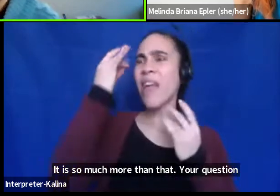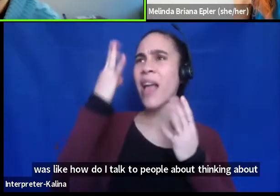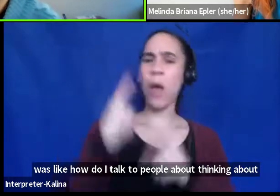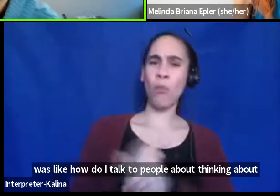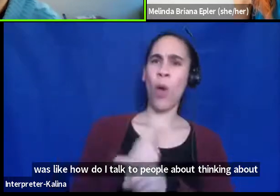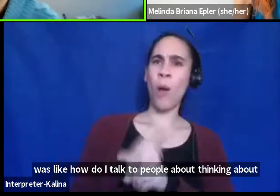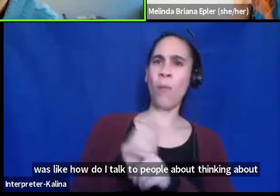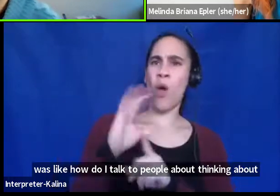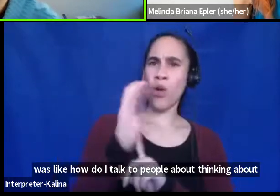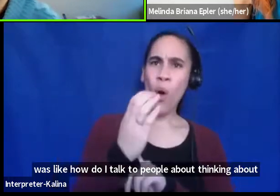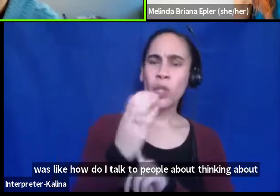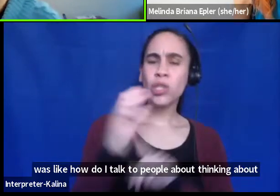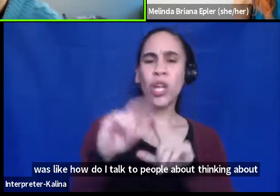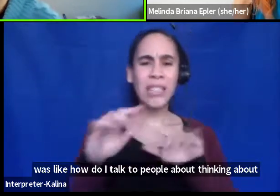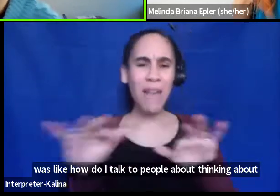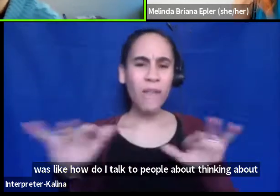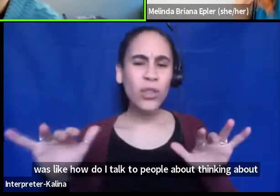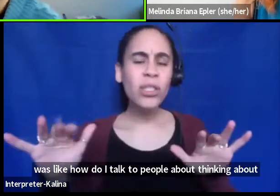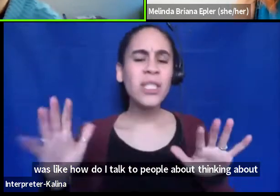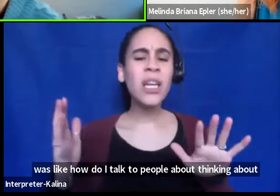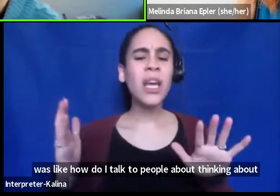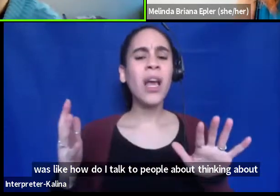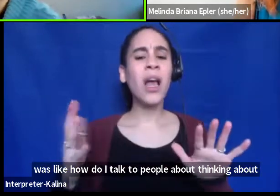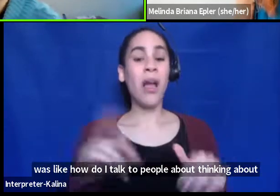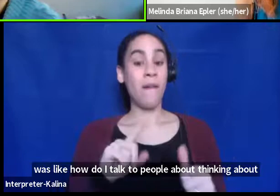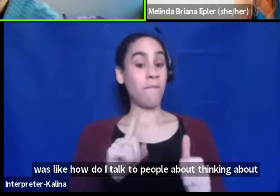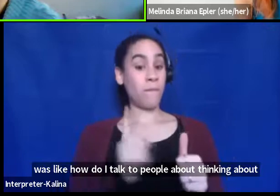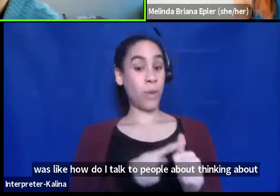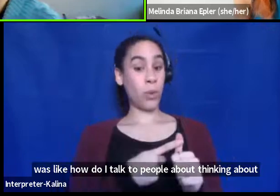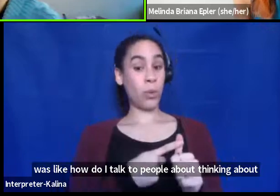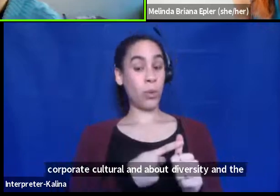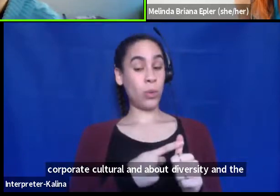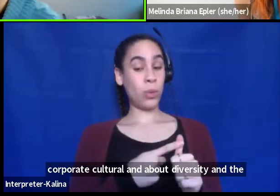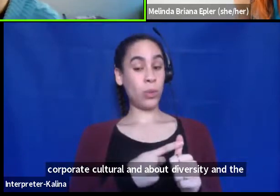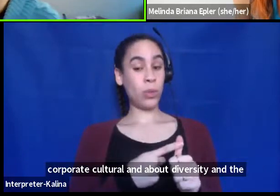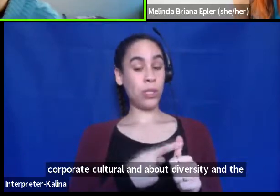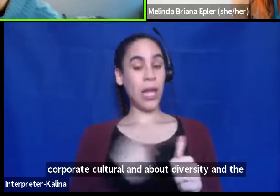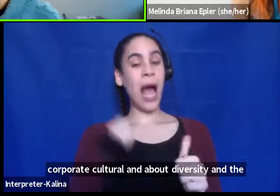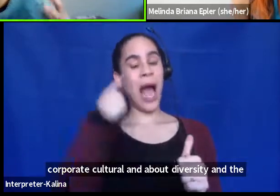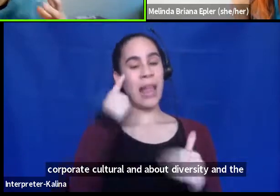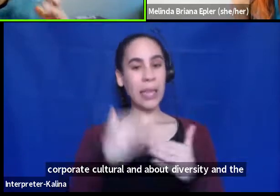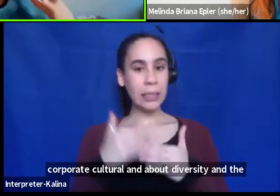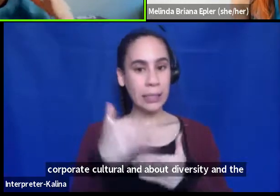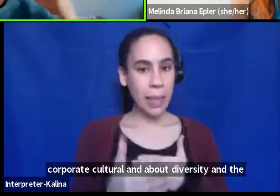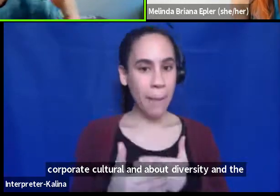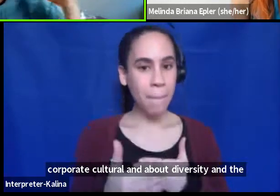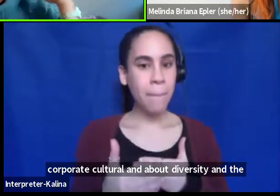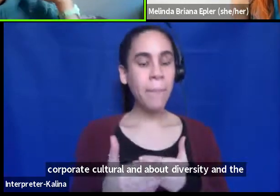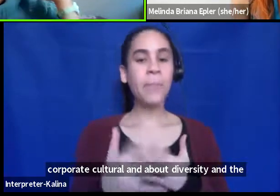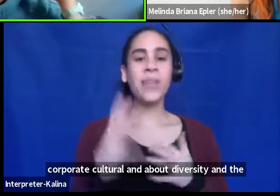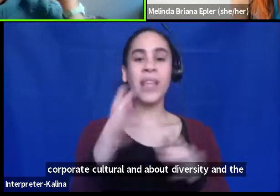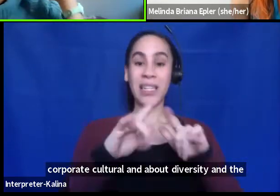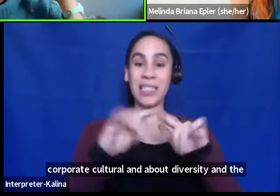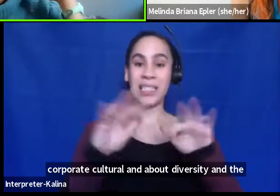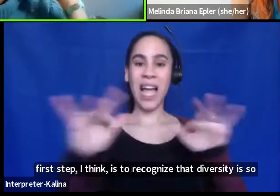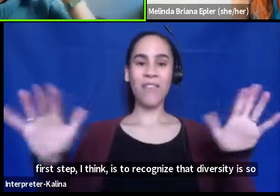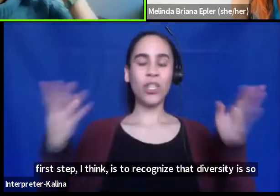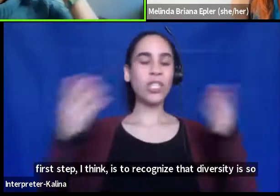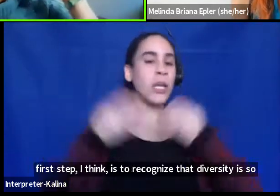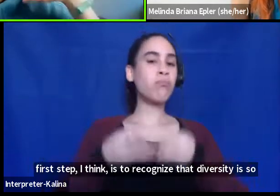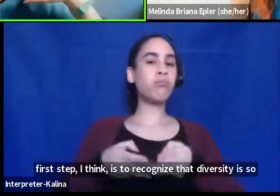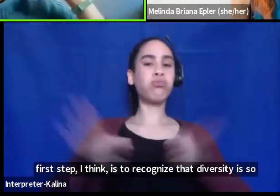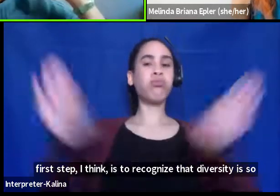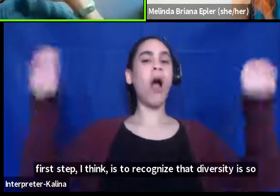diversity? And the first step, I think, is to recognize that diversity is so much broader than I think we're thought